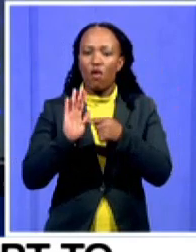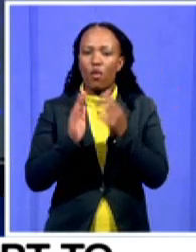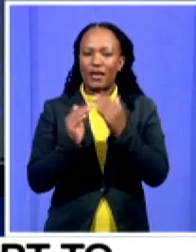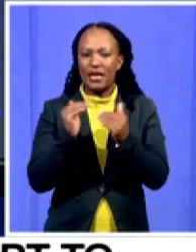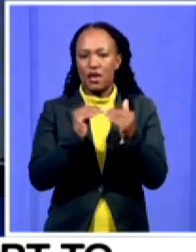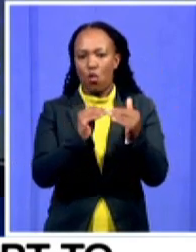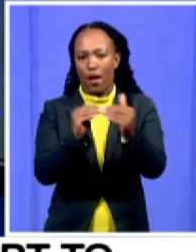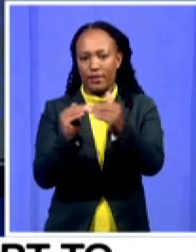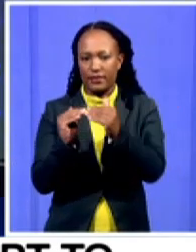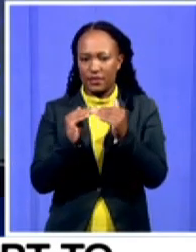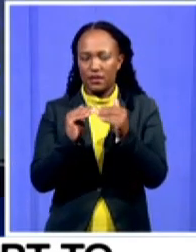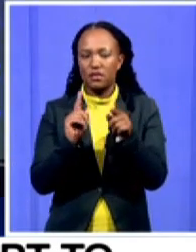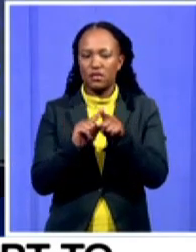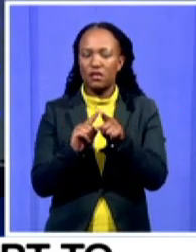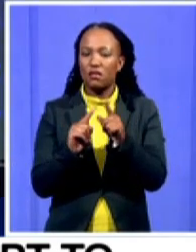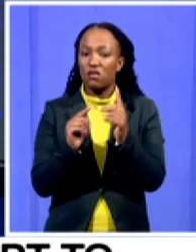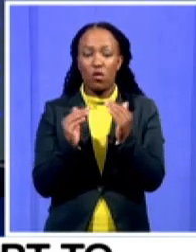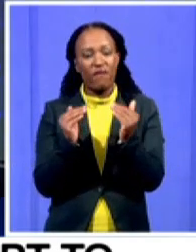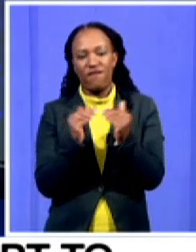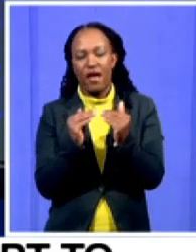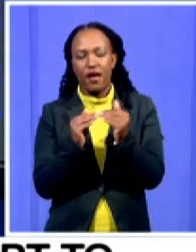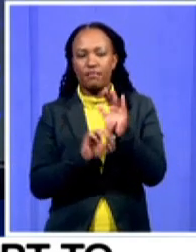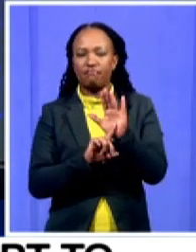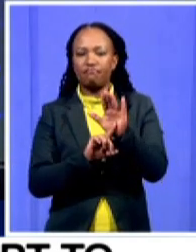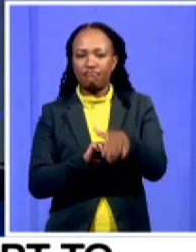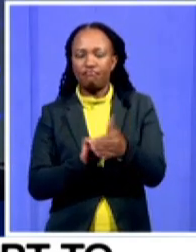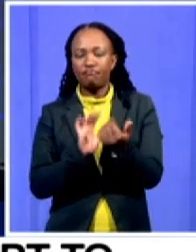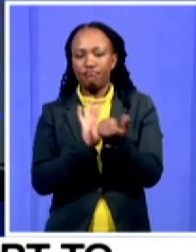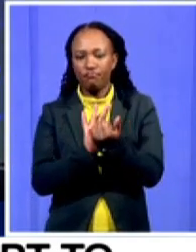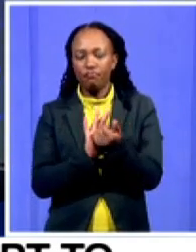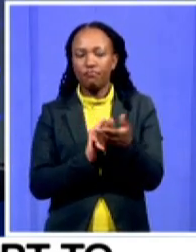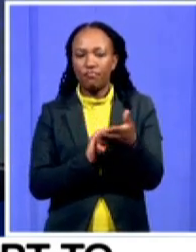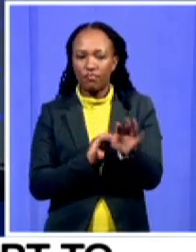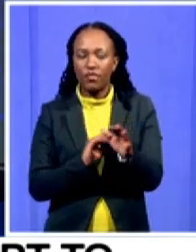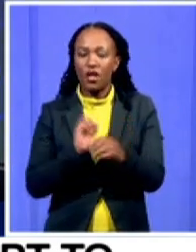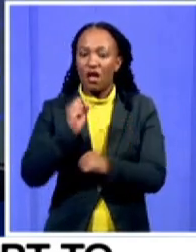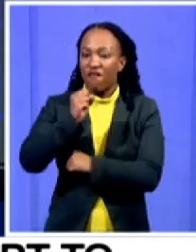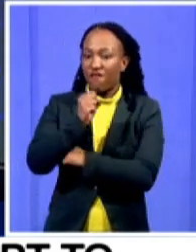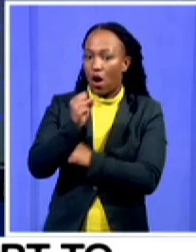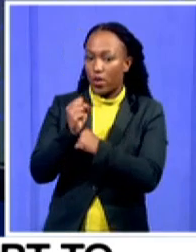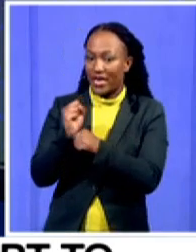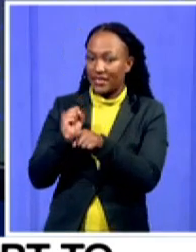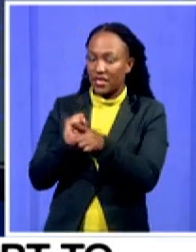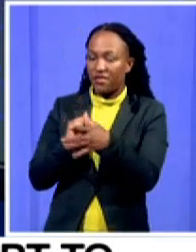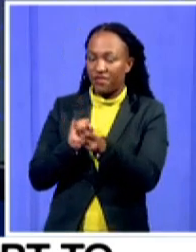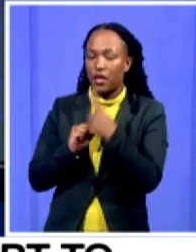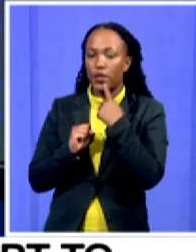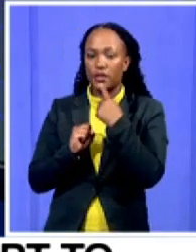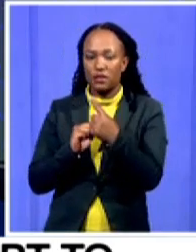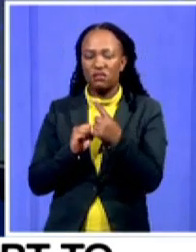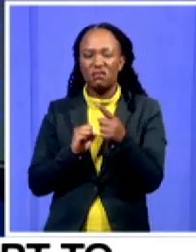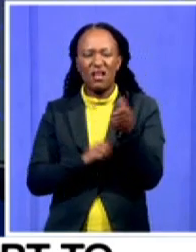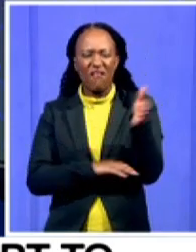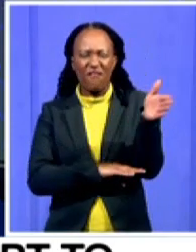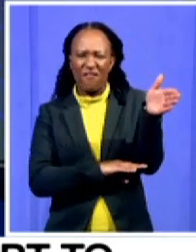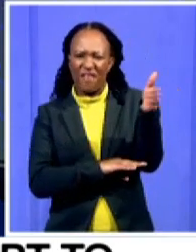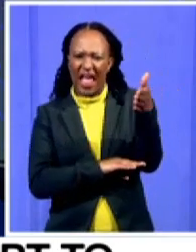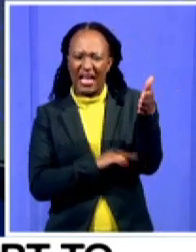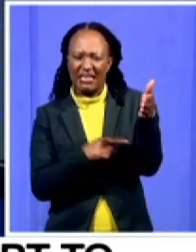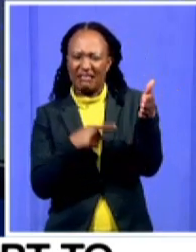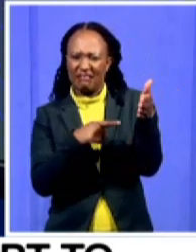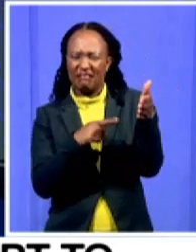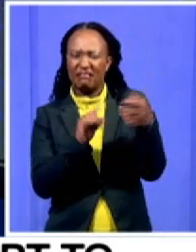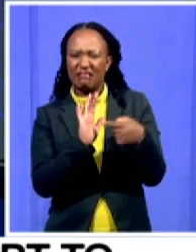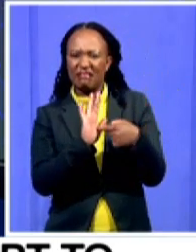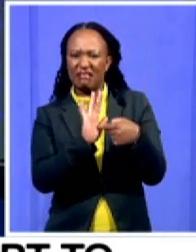and Prevention of Unfair Discrimination Act. The foundation argued that the flag is an unambiguous symbol of